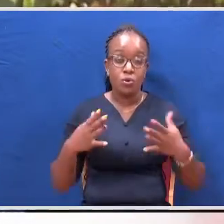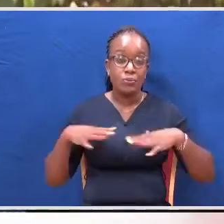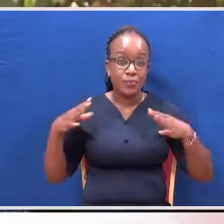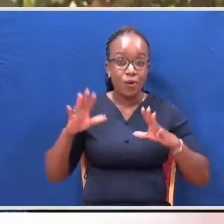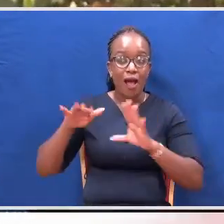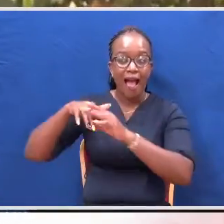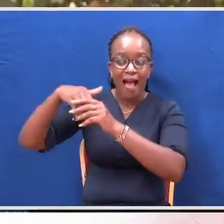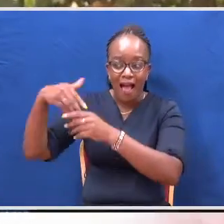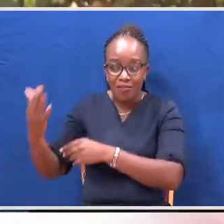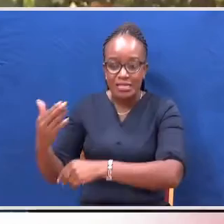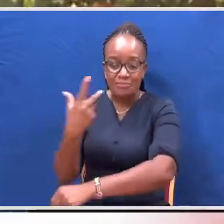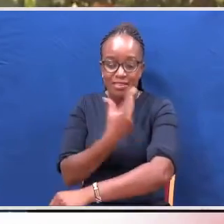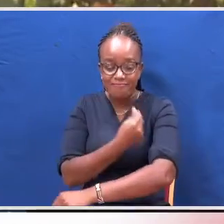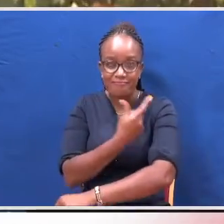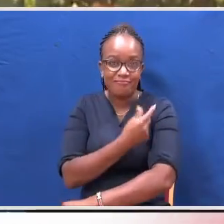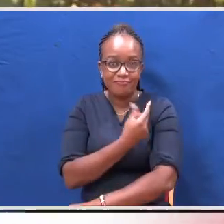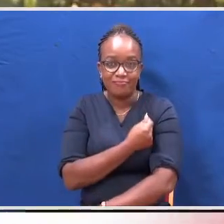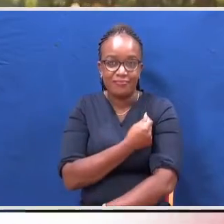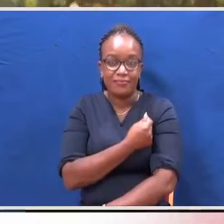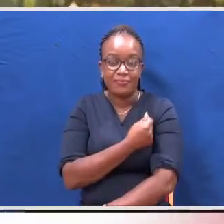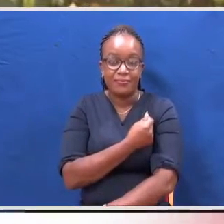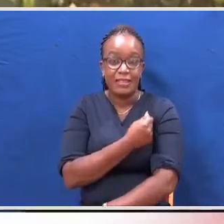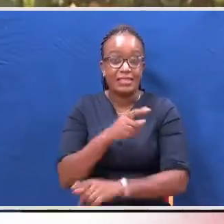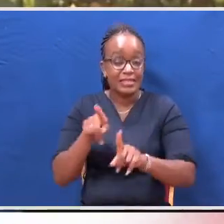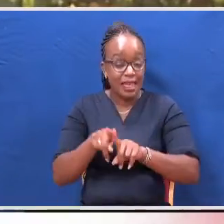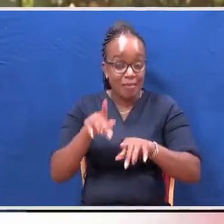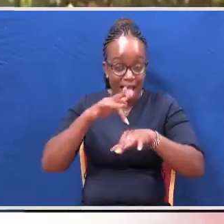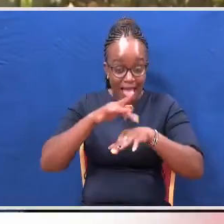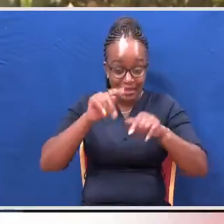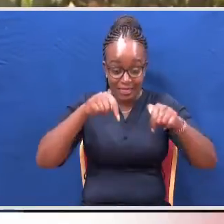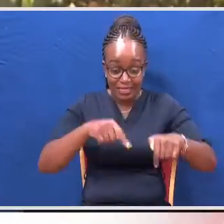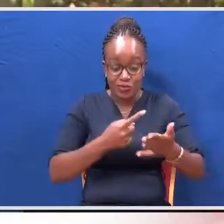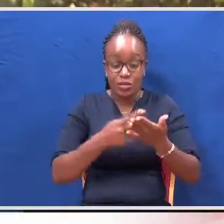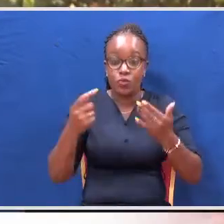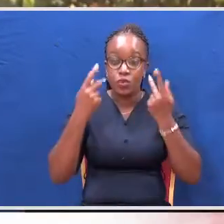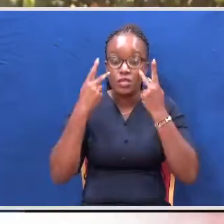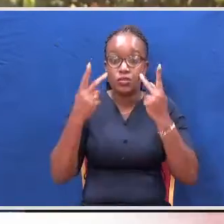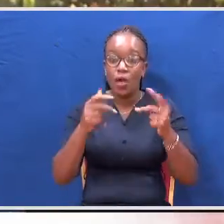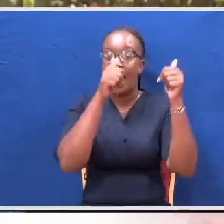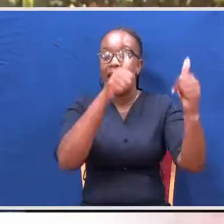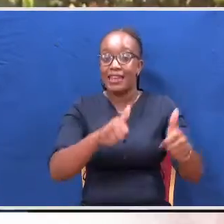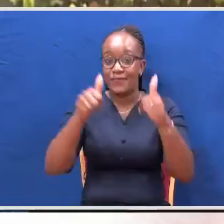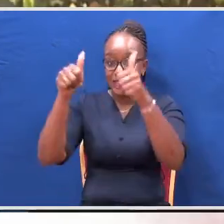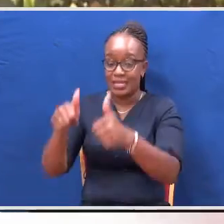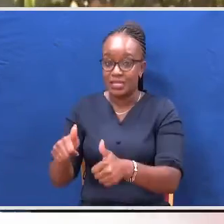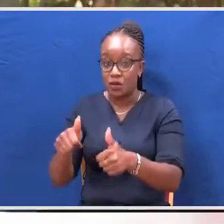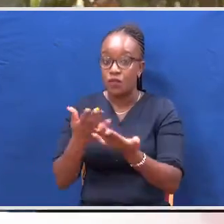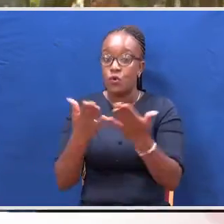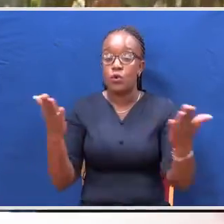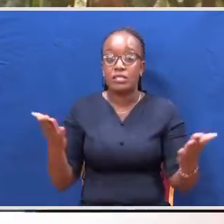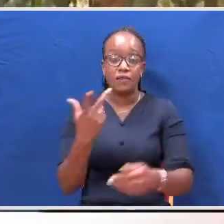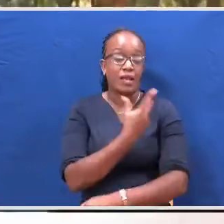outside health facilities. And earlier in the week, you also saw advertisement of these